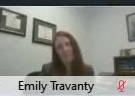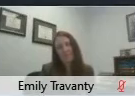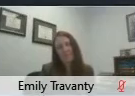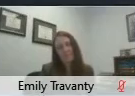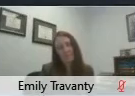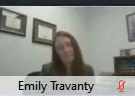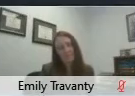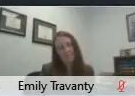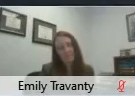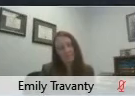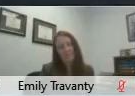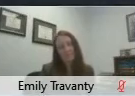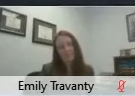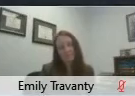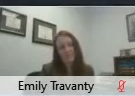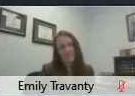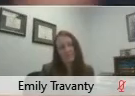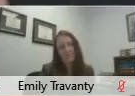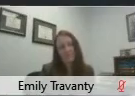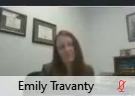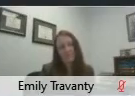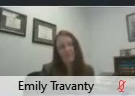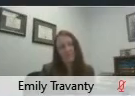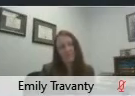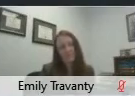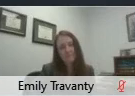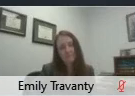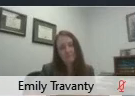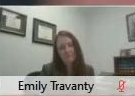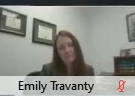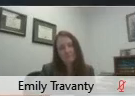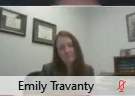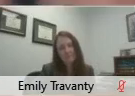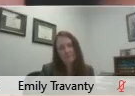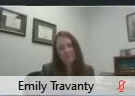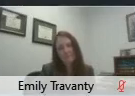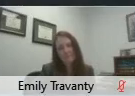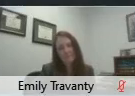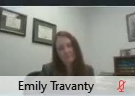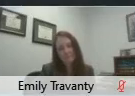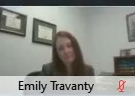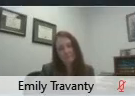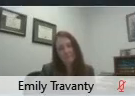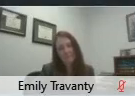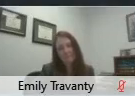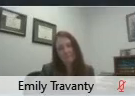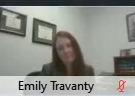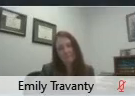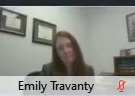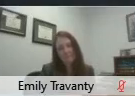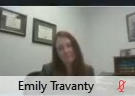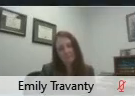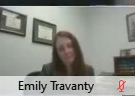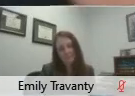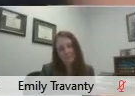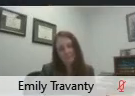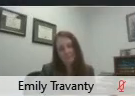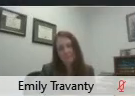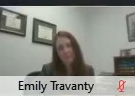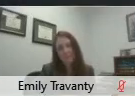second prioritization in phase 2. That represents close to half of the remaining fatalities. So you